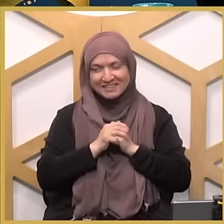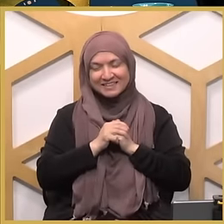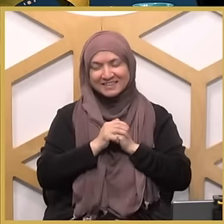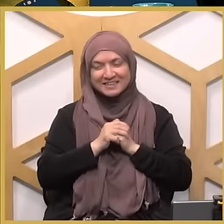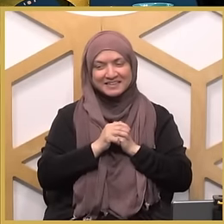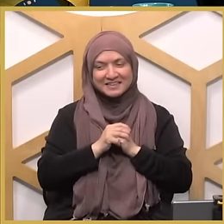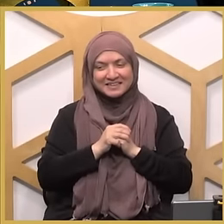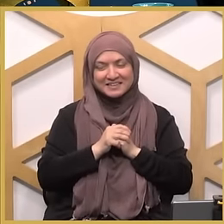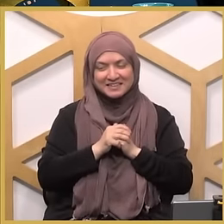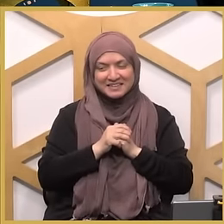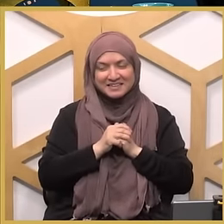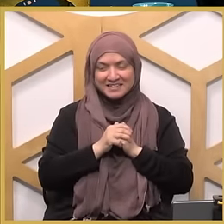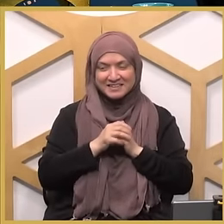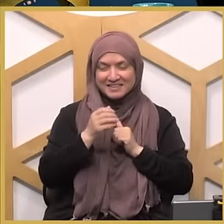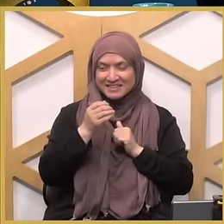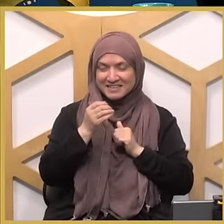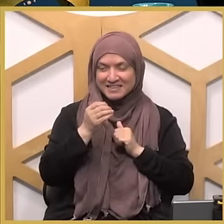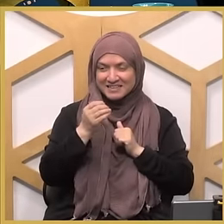What's your say about this?